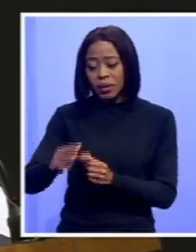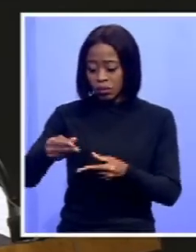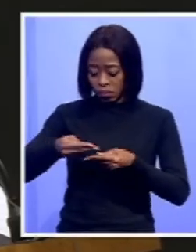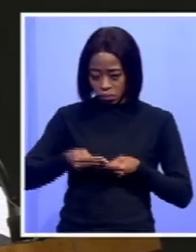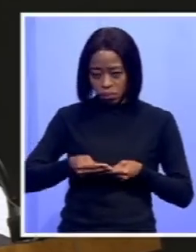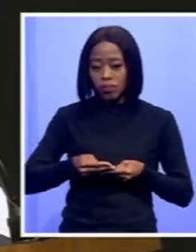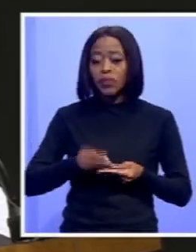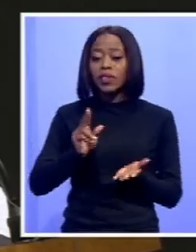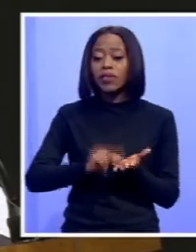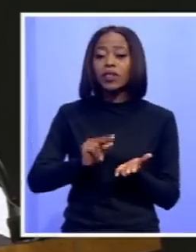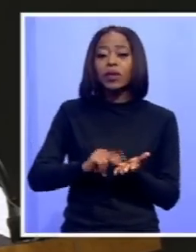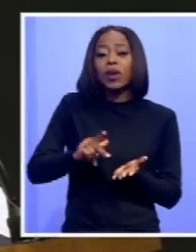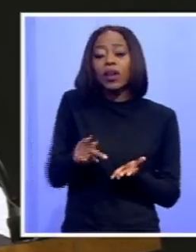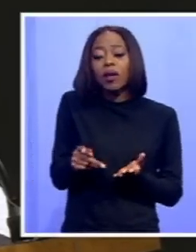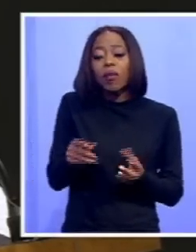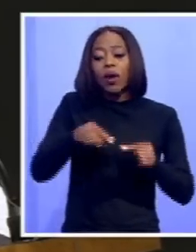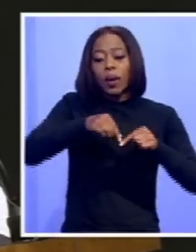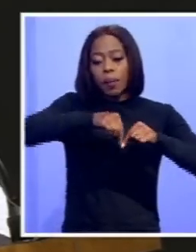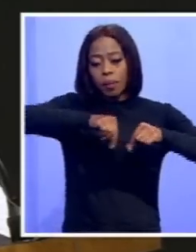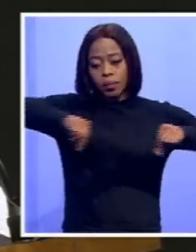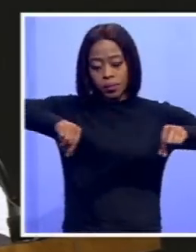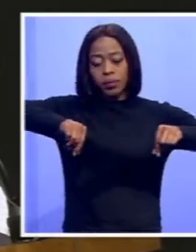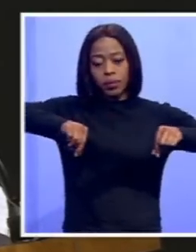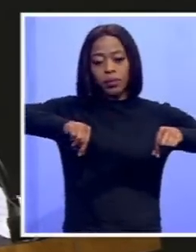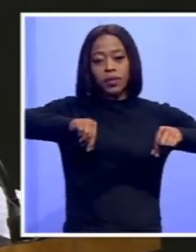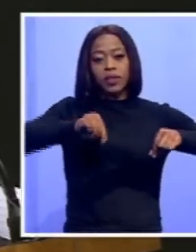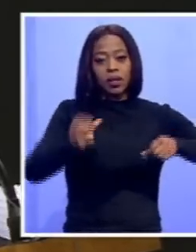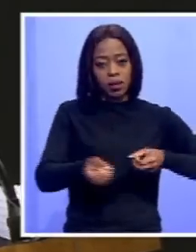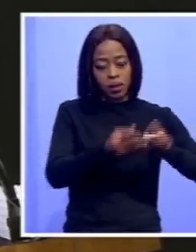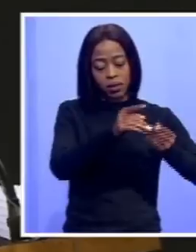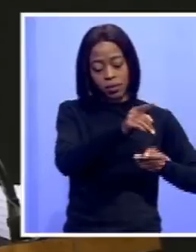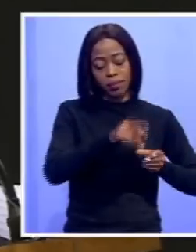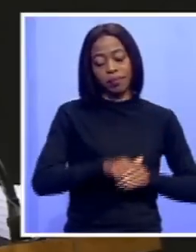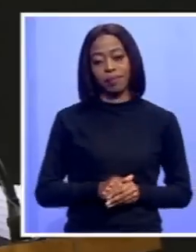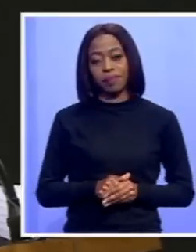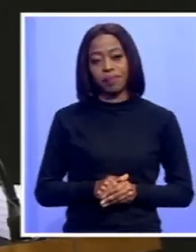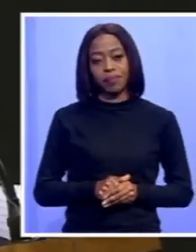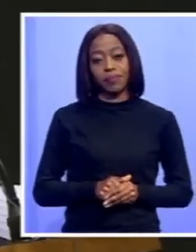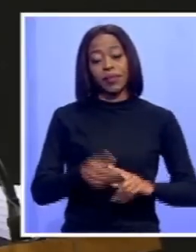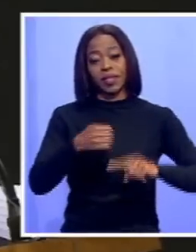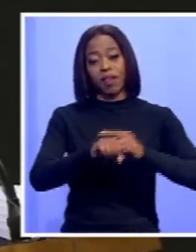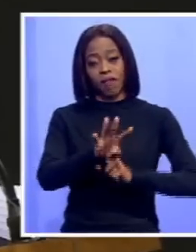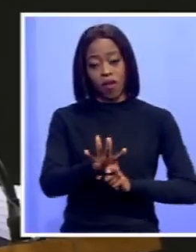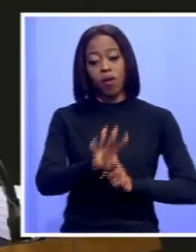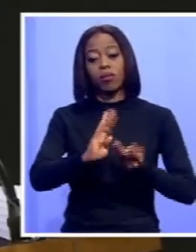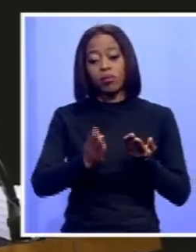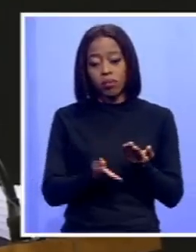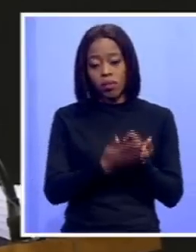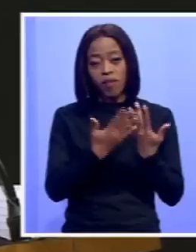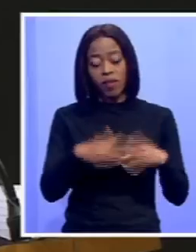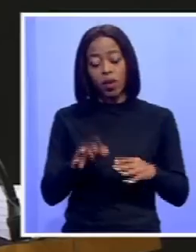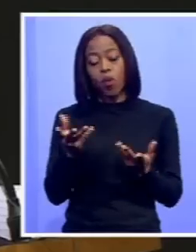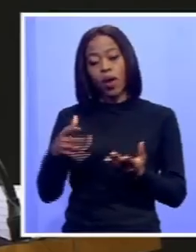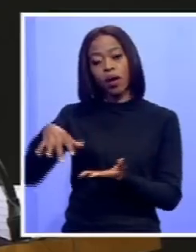placed the video footage in a sealed forensic bag in front of Mr. Klingbeil. Sub 4, it had also been entered into the SAP